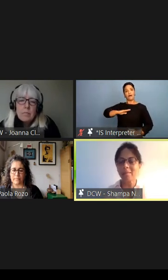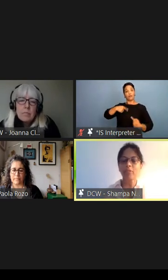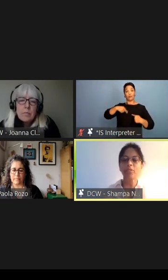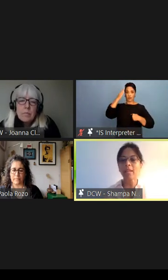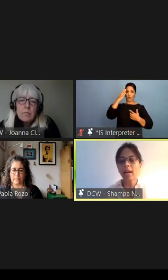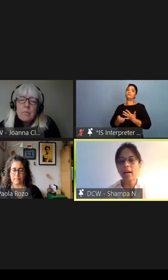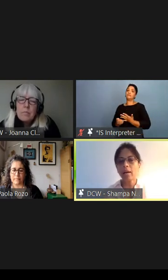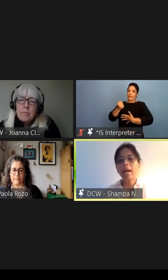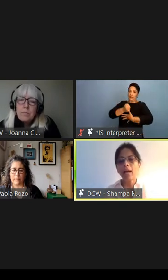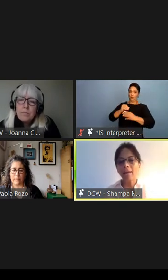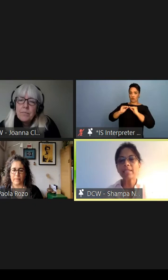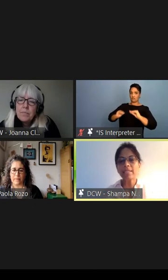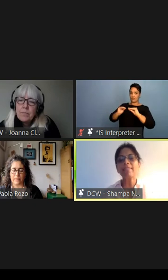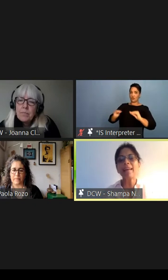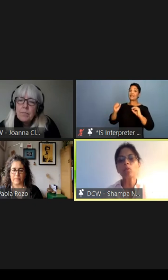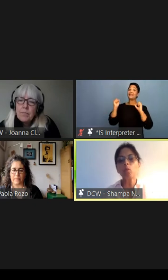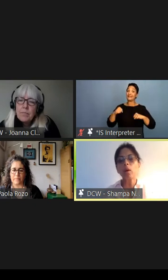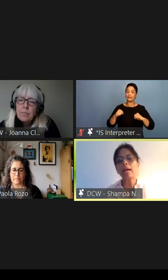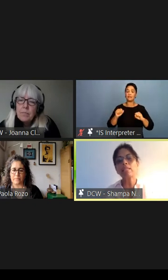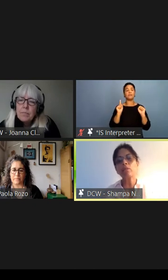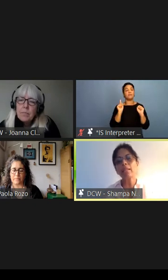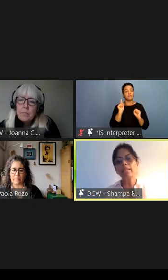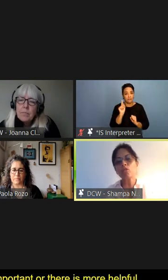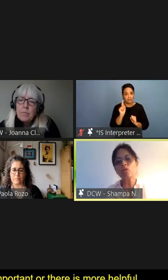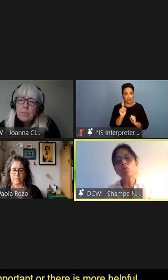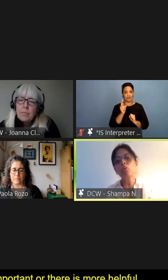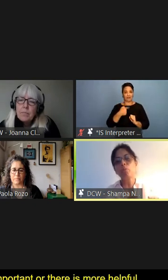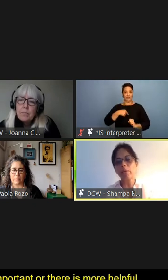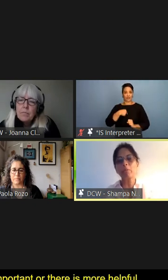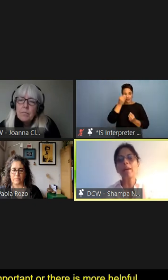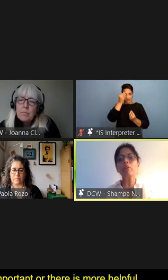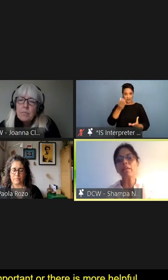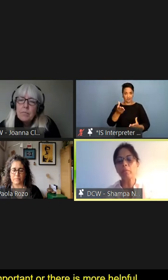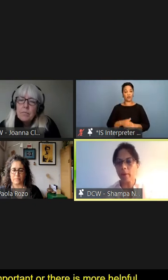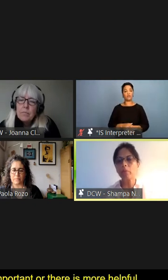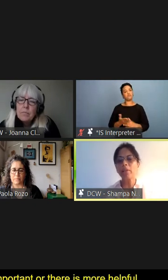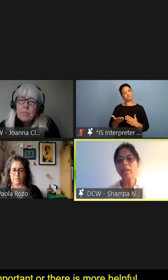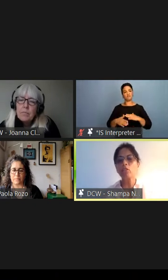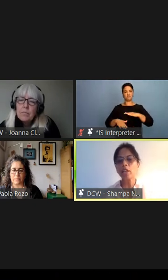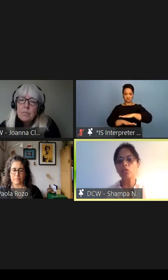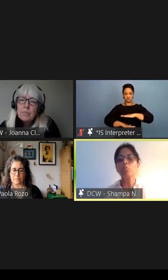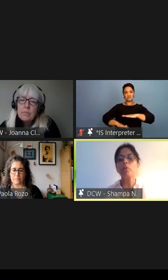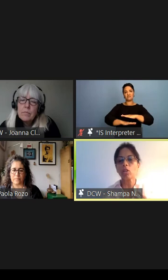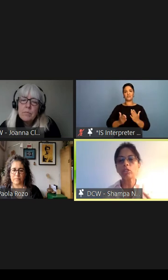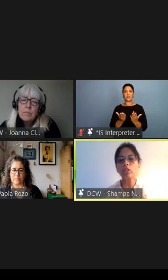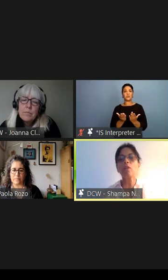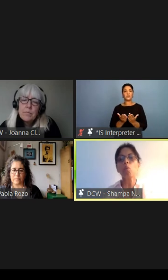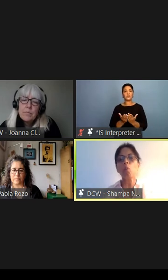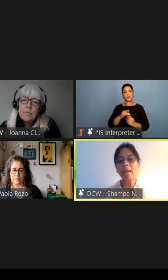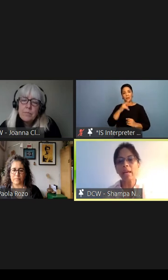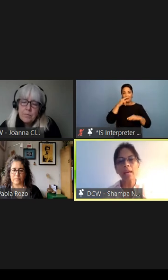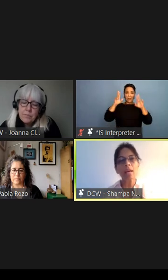more helpful. Having said that, at least when it comes to pre-primary and primary education, because